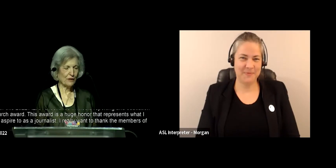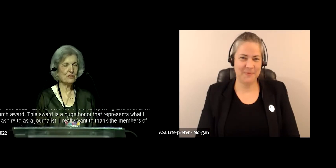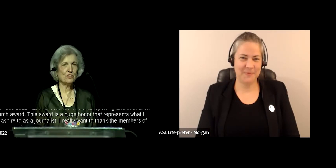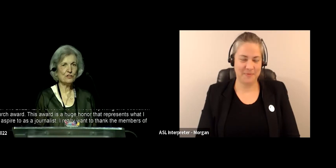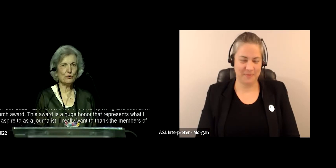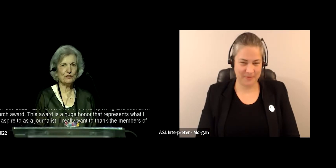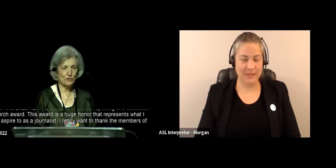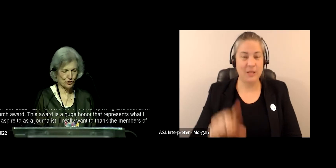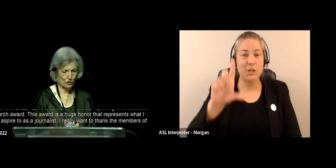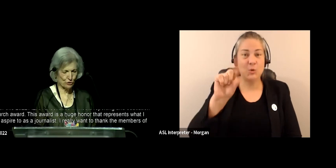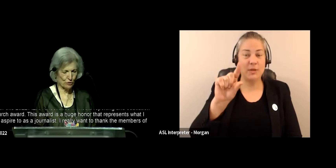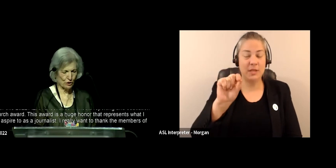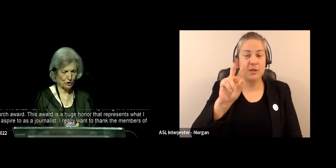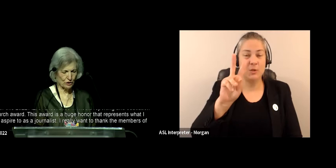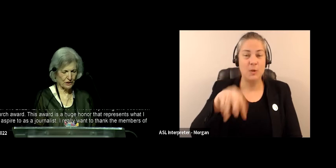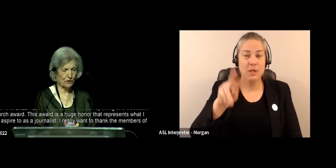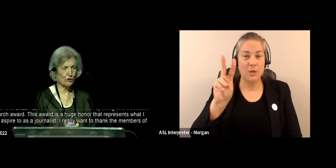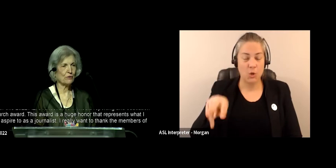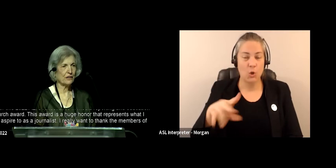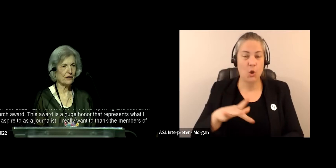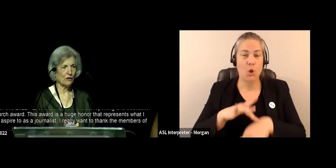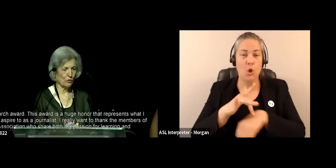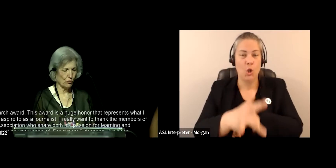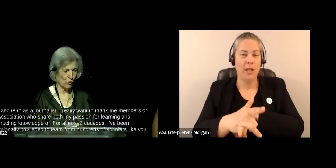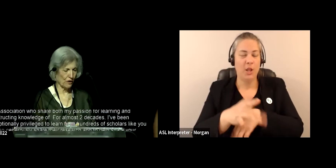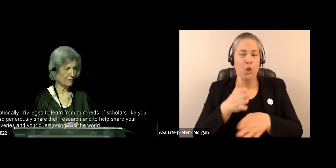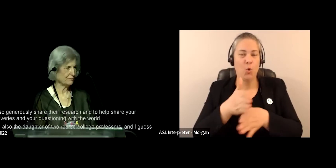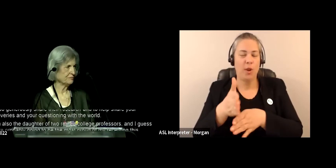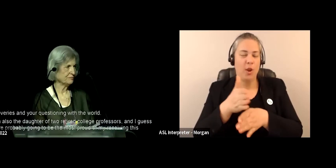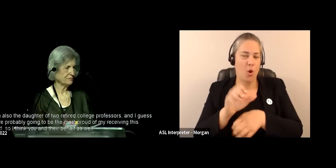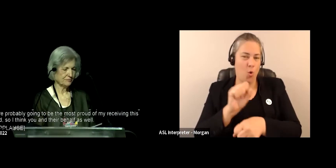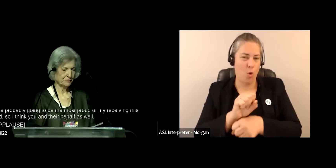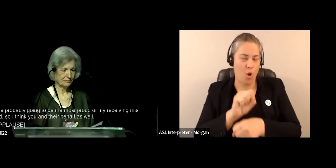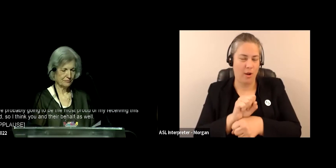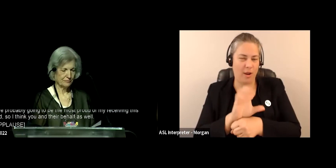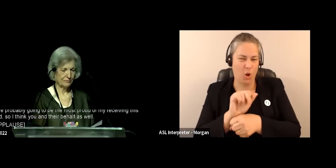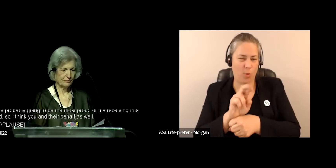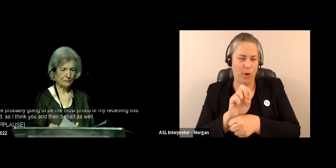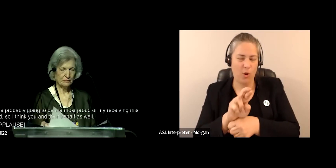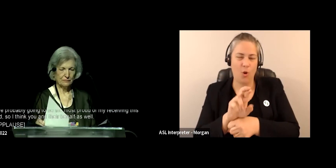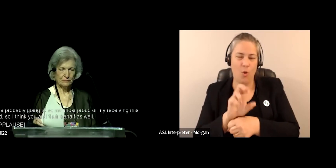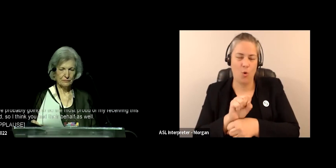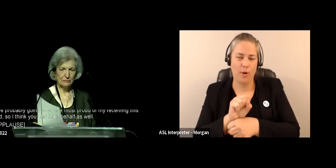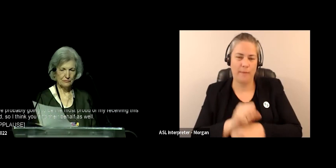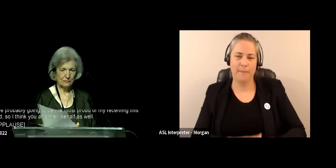The 2022 Early Career Award.